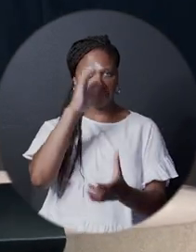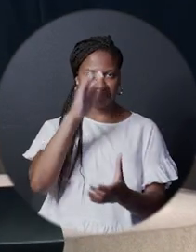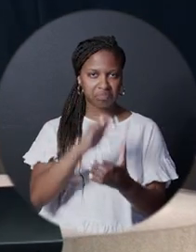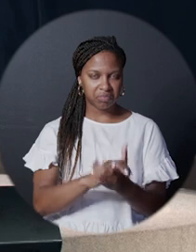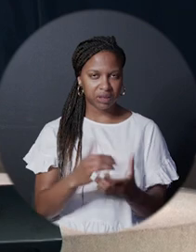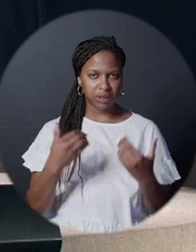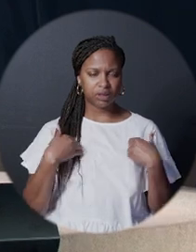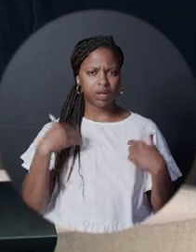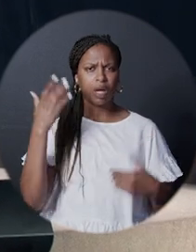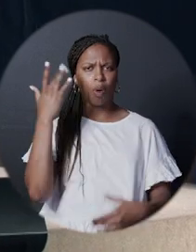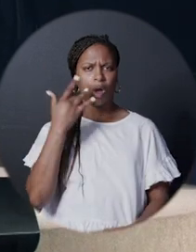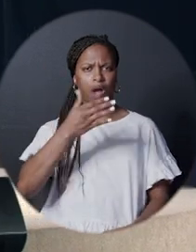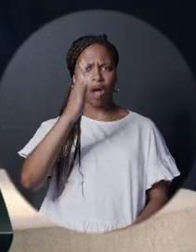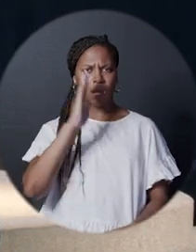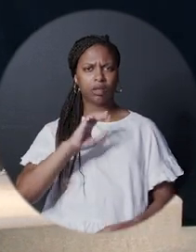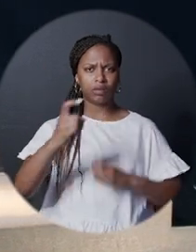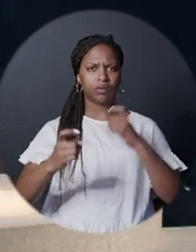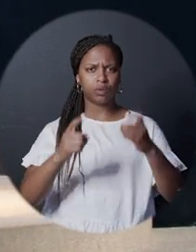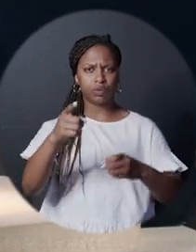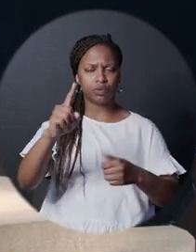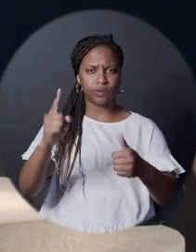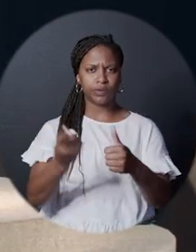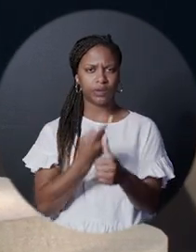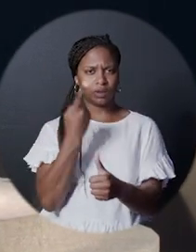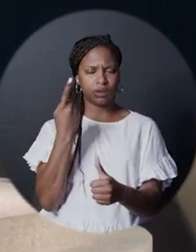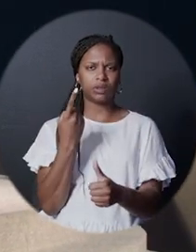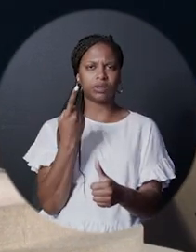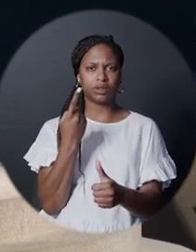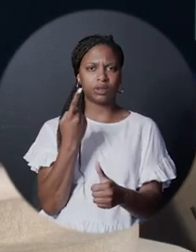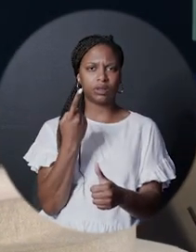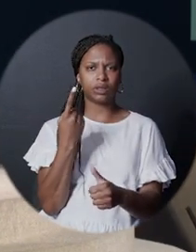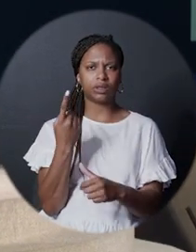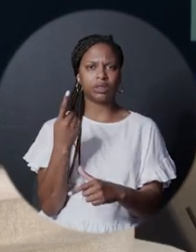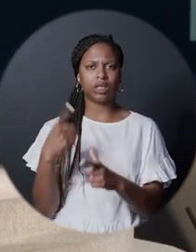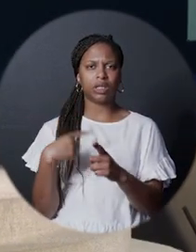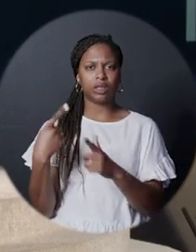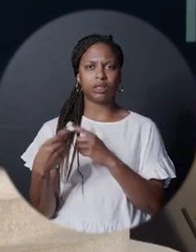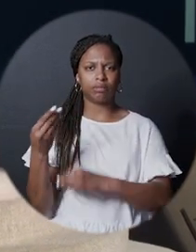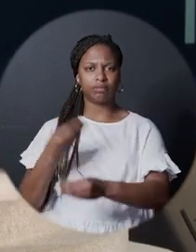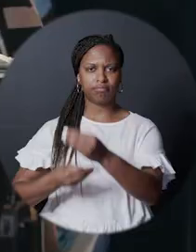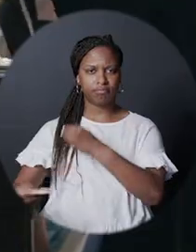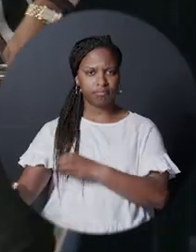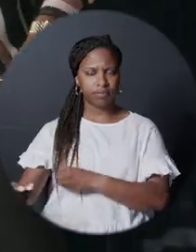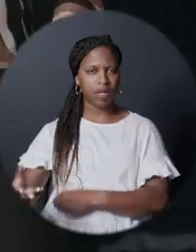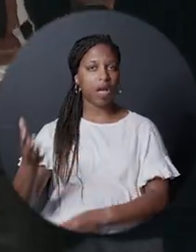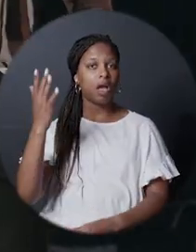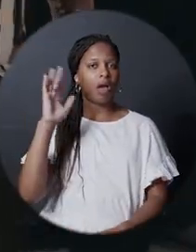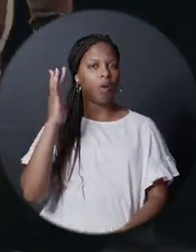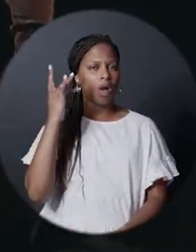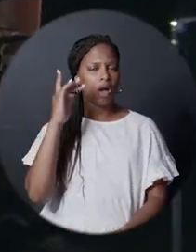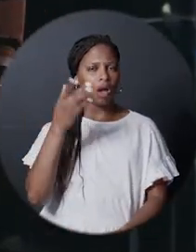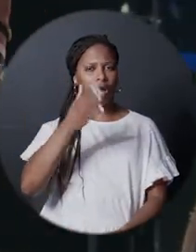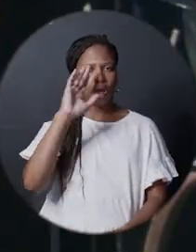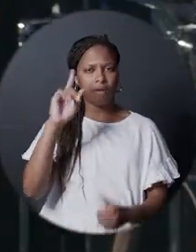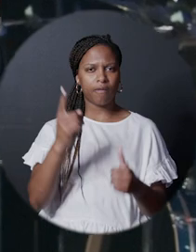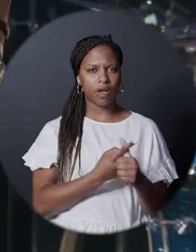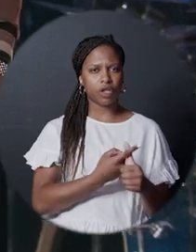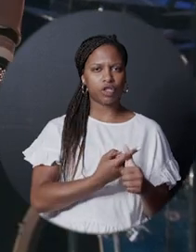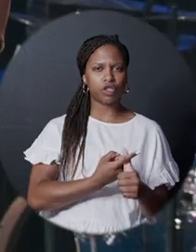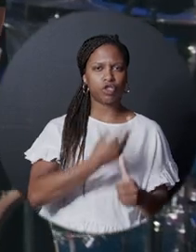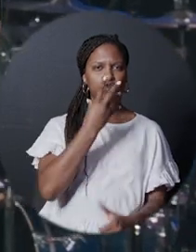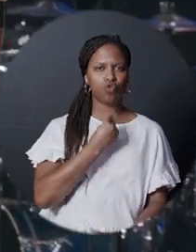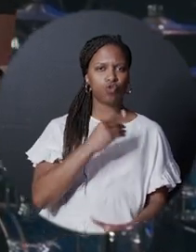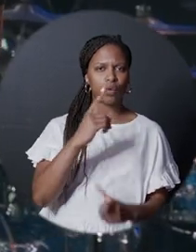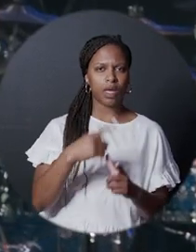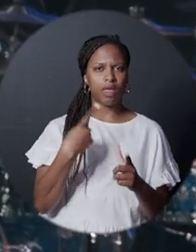he wanted your spouse to have it. But why is it that God gave it to you first and then to them? Why did God first go to